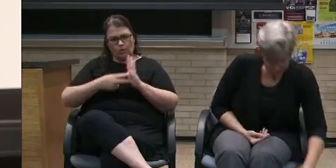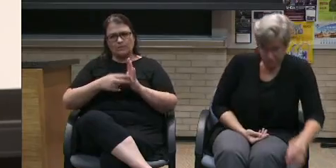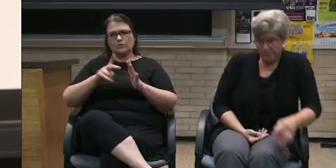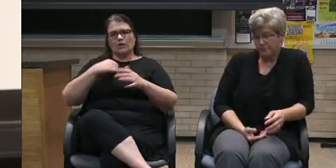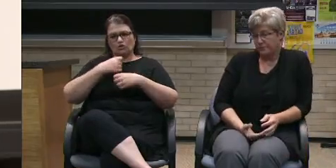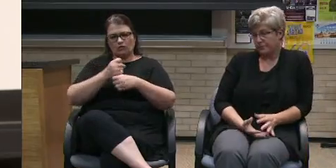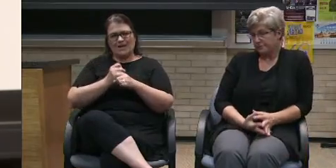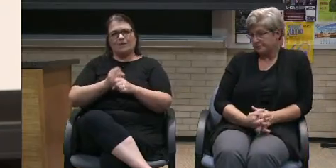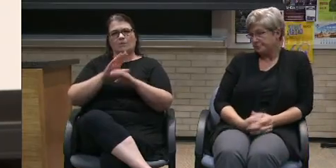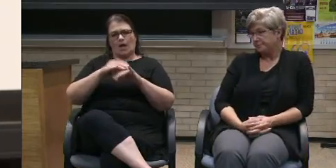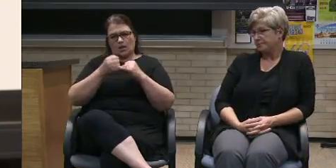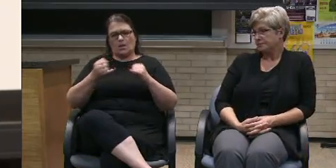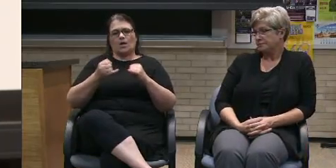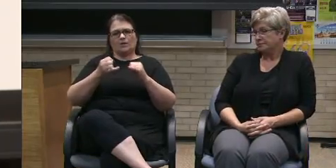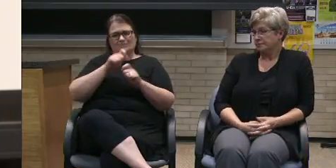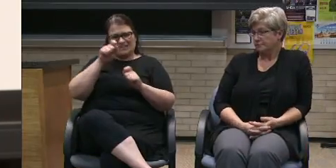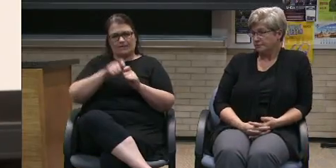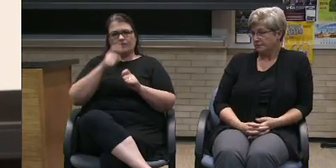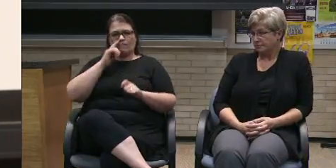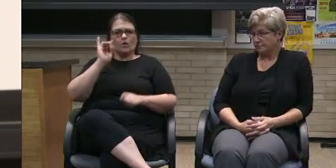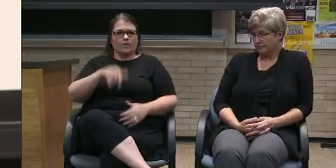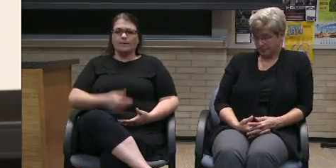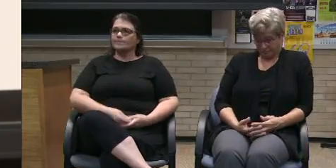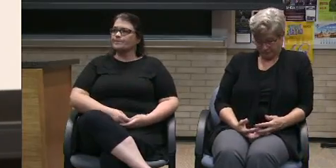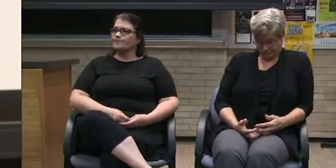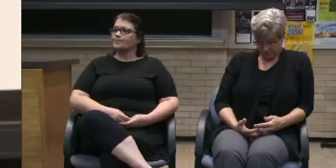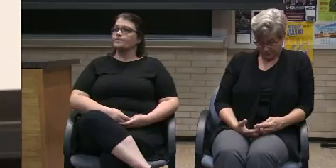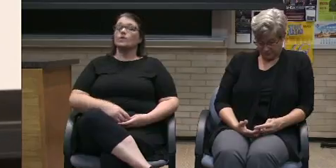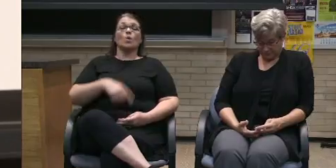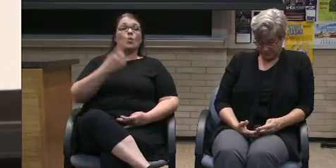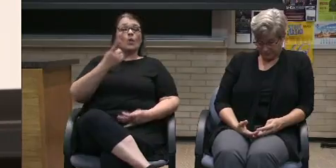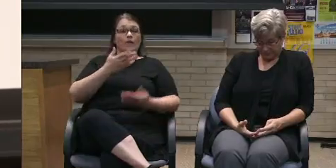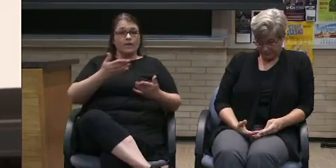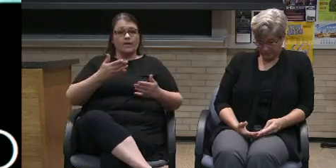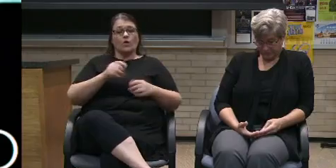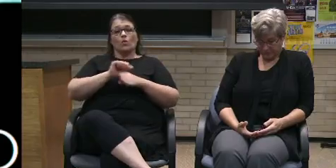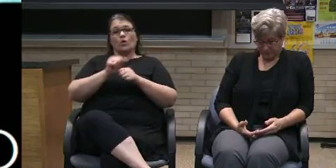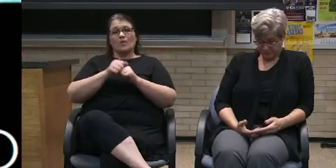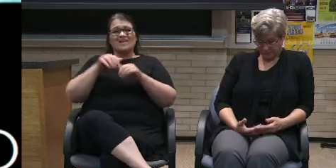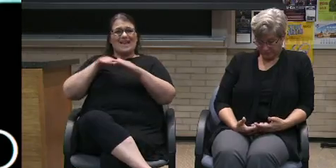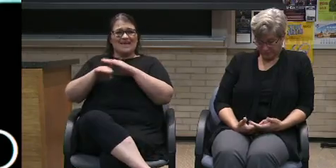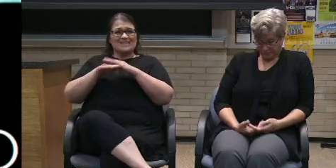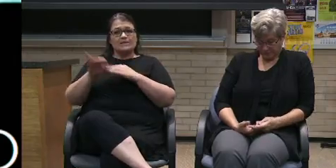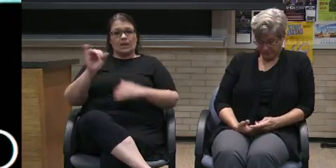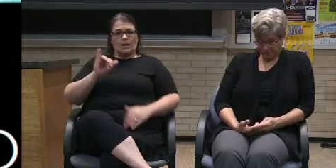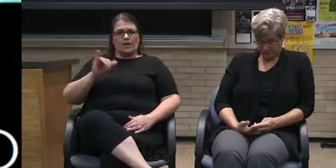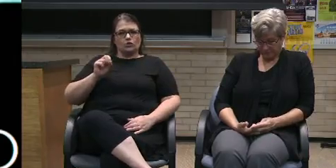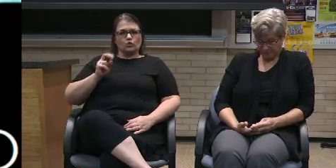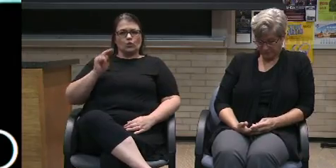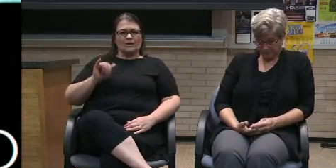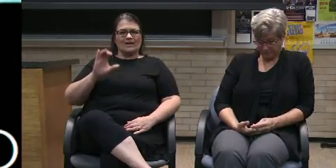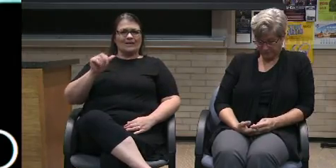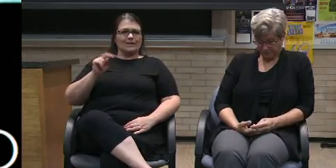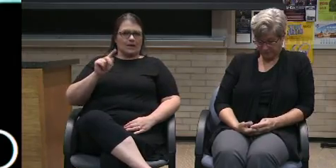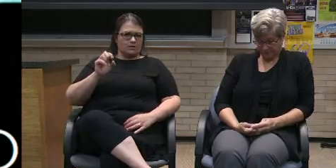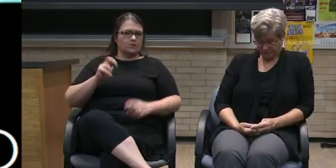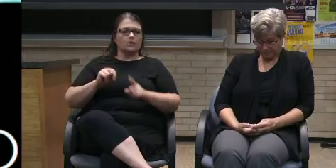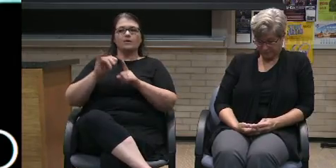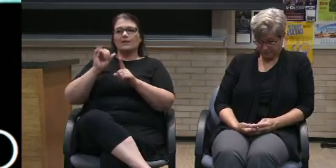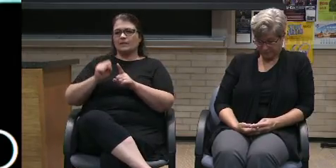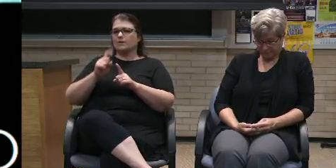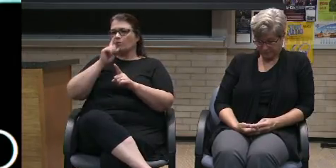as online programs. One of the things about working at an access institution like SUNY Canton is that it fits very